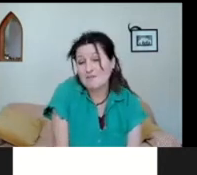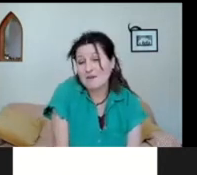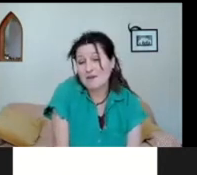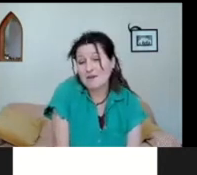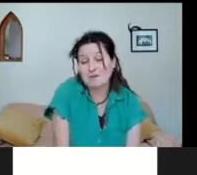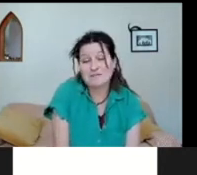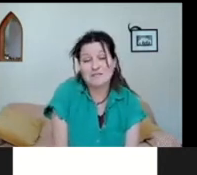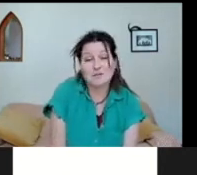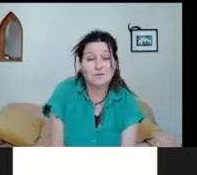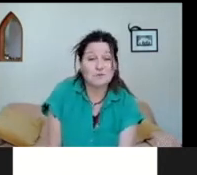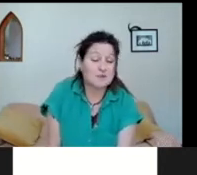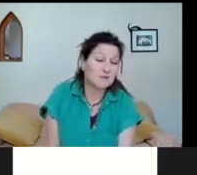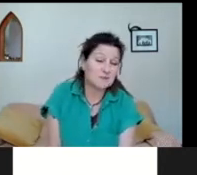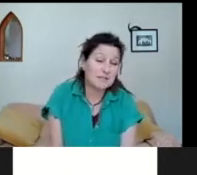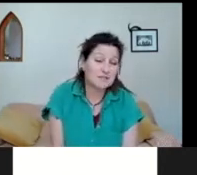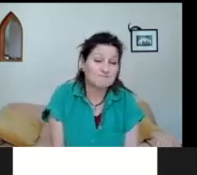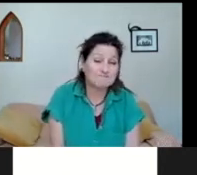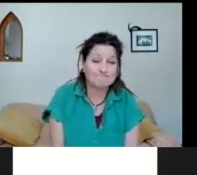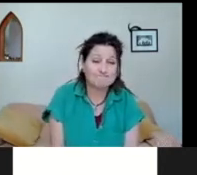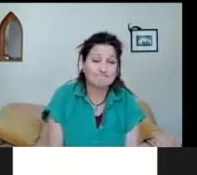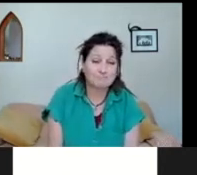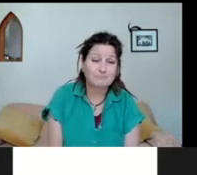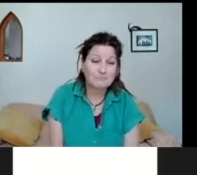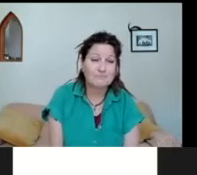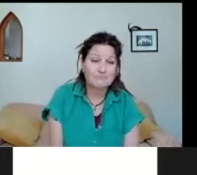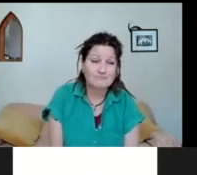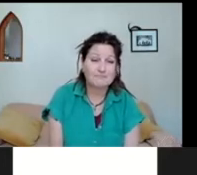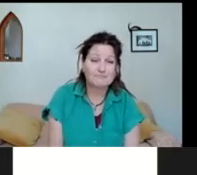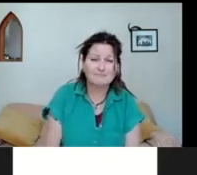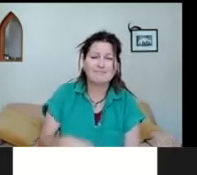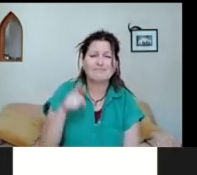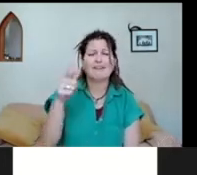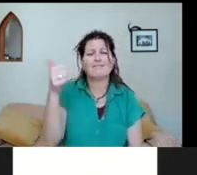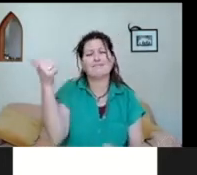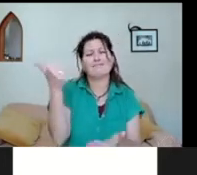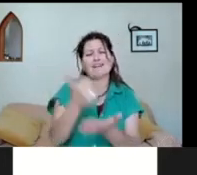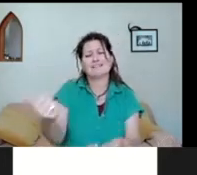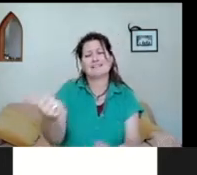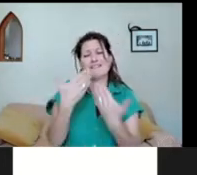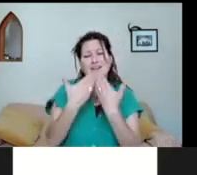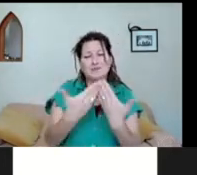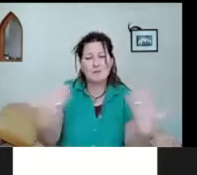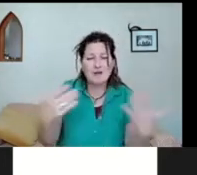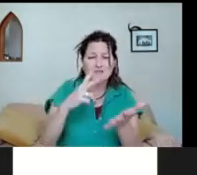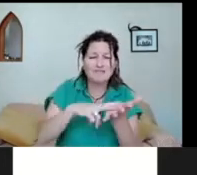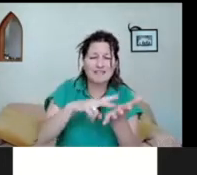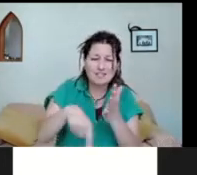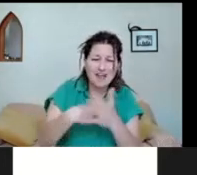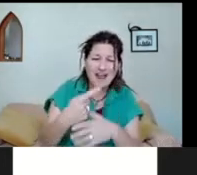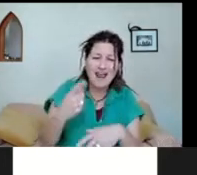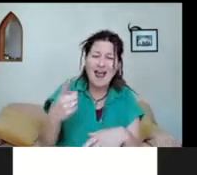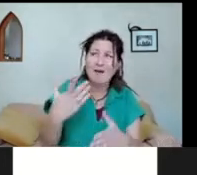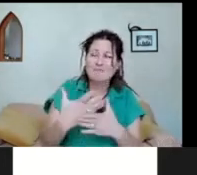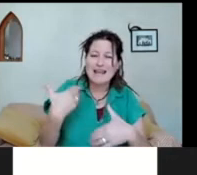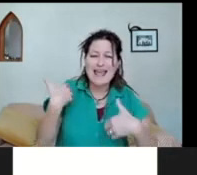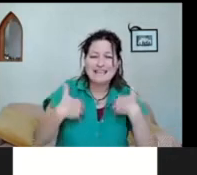deaf community who also use speech. That's fantastic. Thank you so much, Vijay. I'm excited that there's